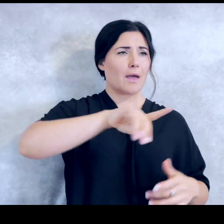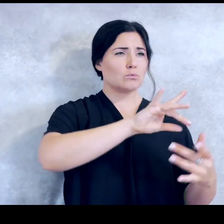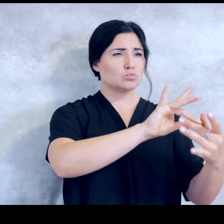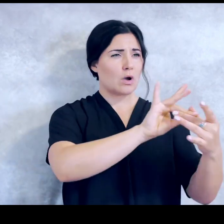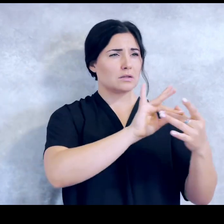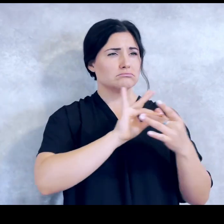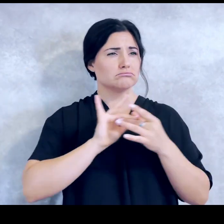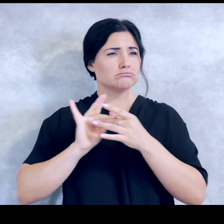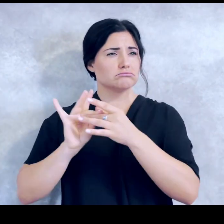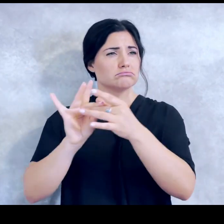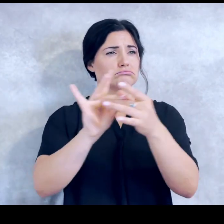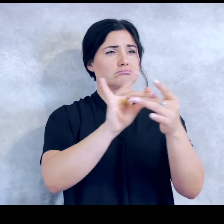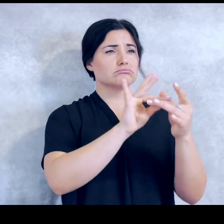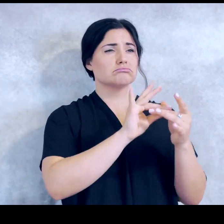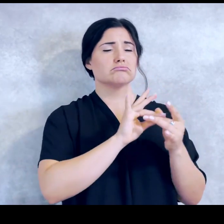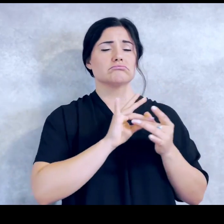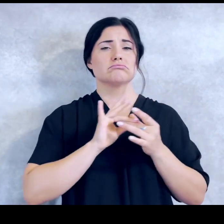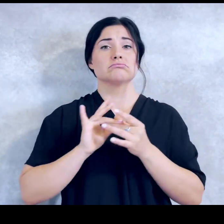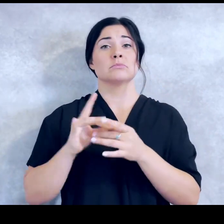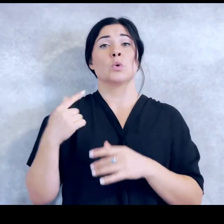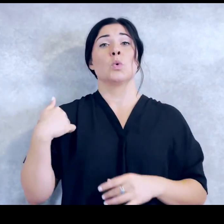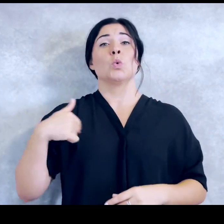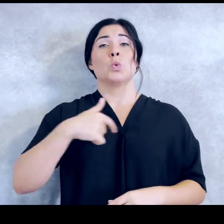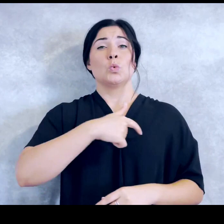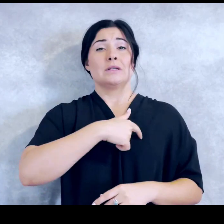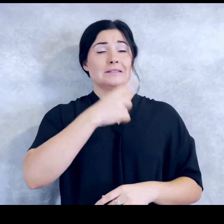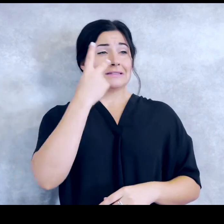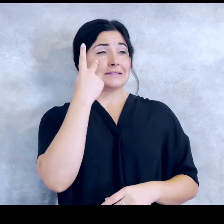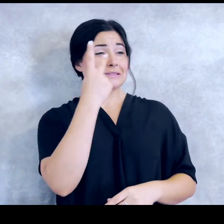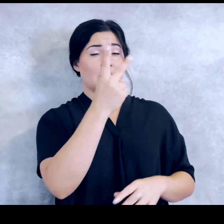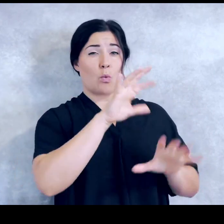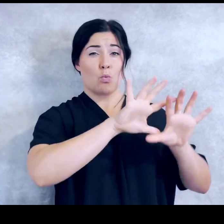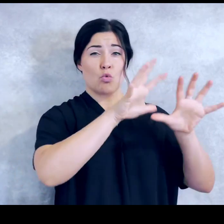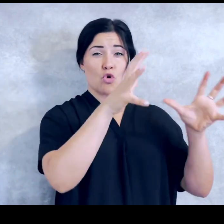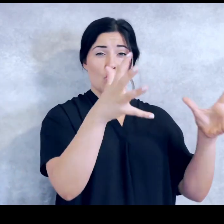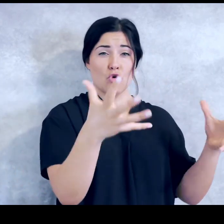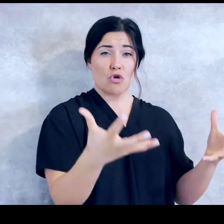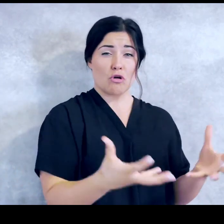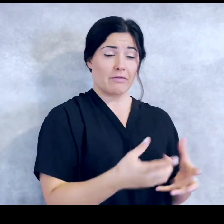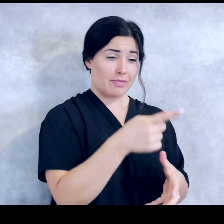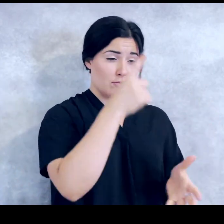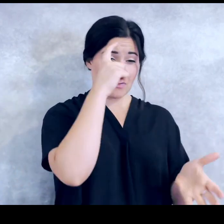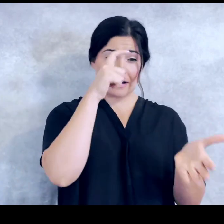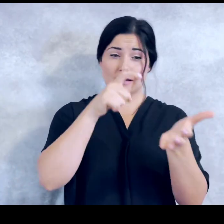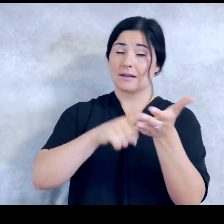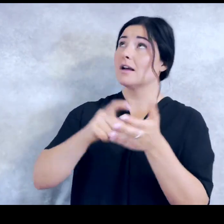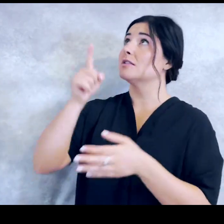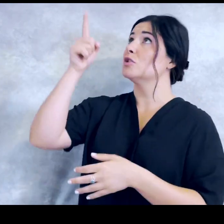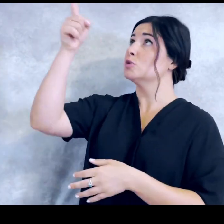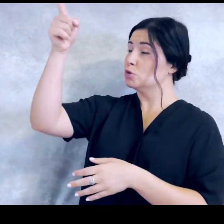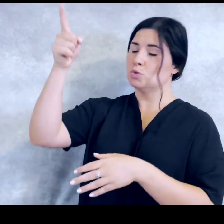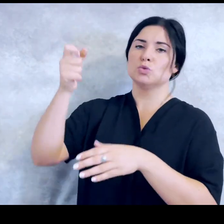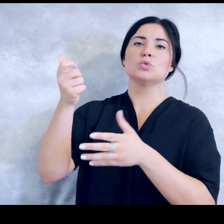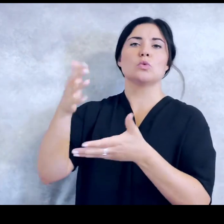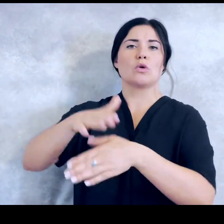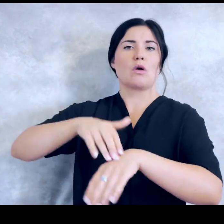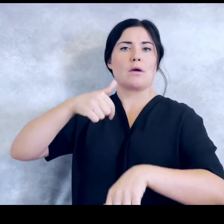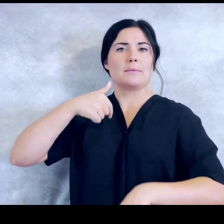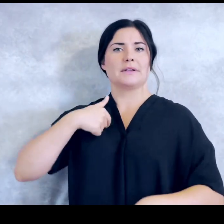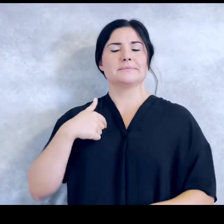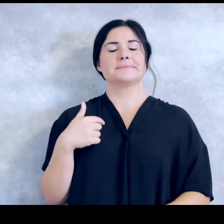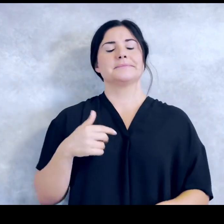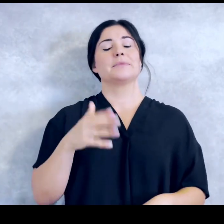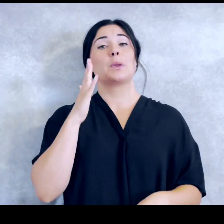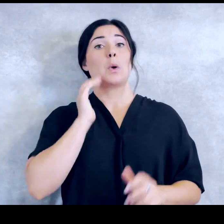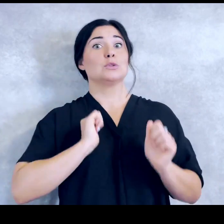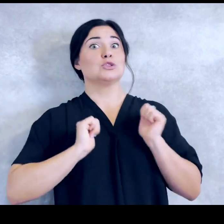joined together as one. I pray for them to become one with us so that the world will recognize that you sent me. Now, there's a show called So